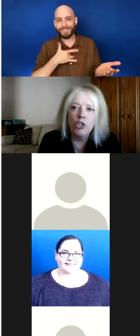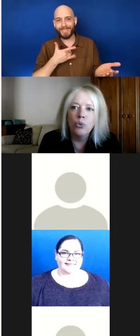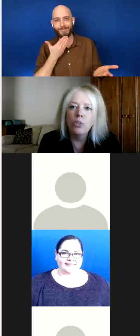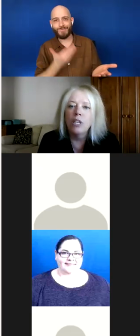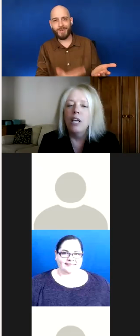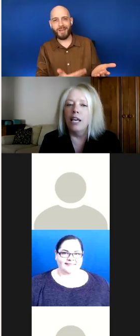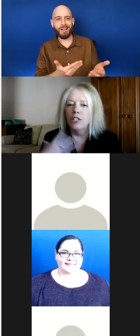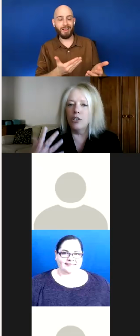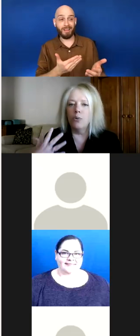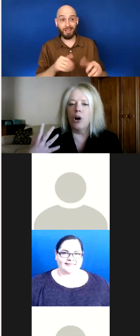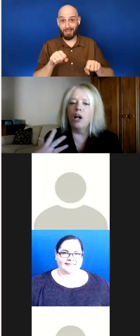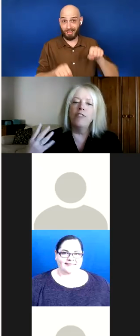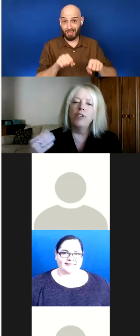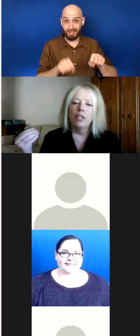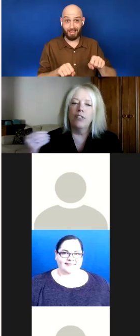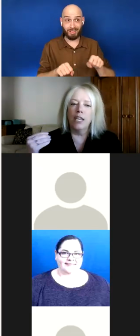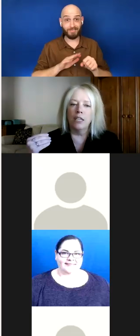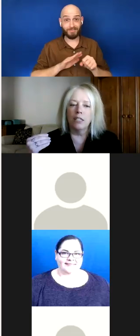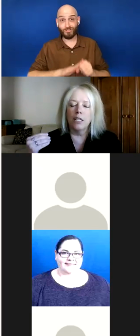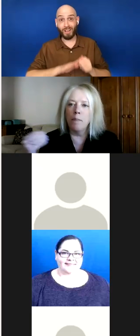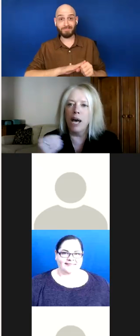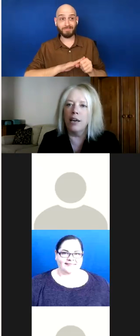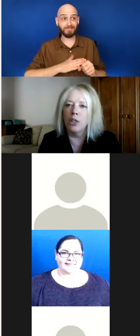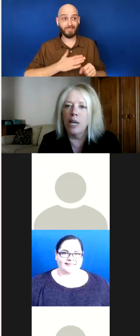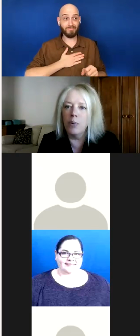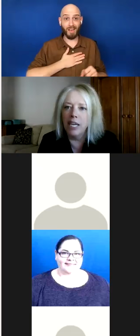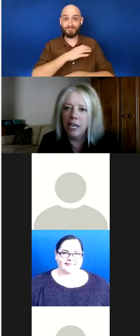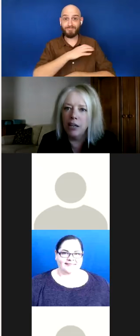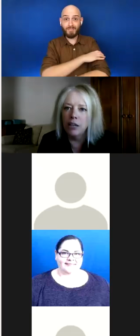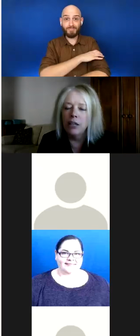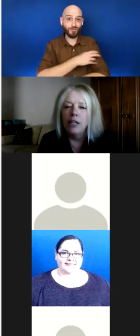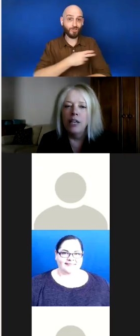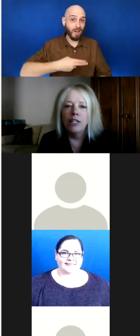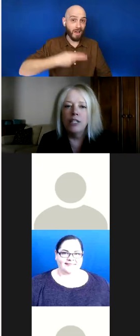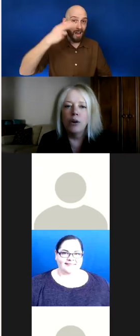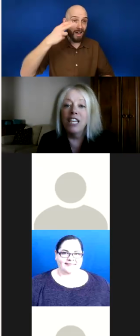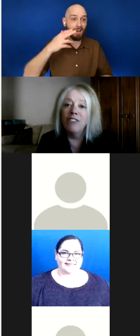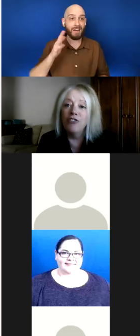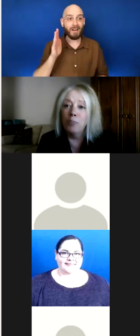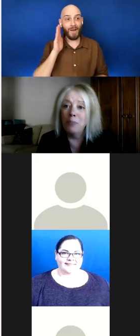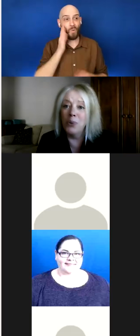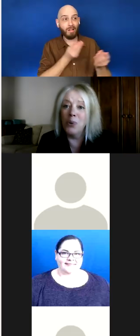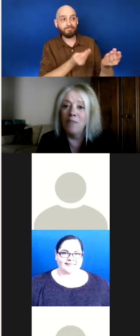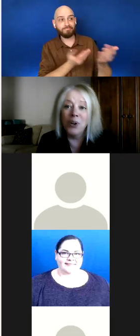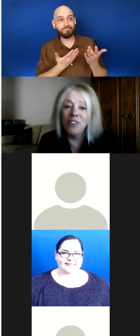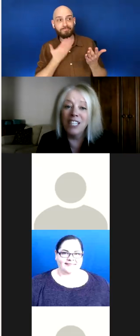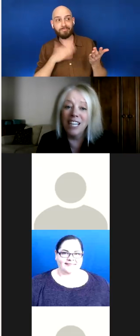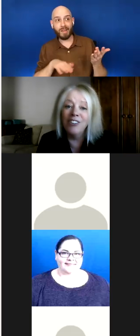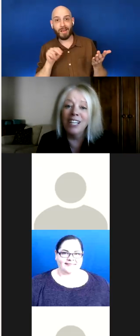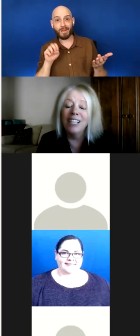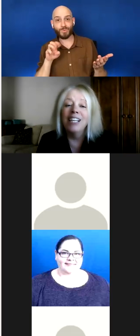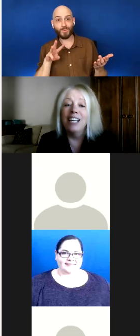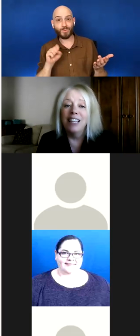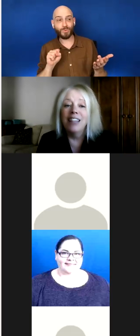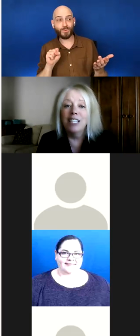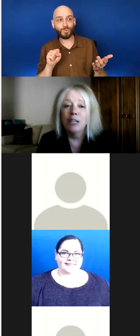get bad news? And so all of those things impact the way we hear. And so even for people who have perfect